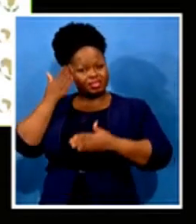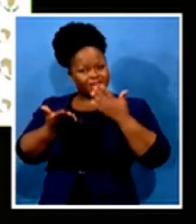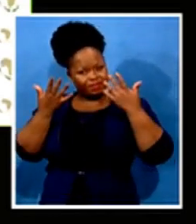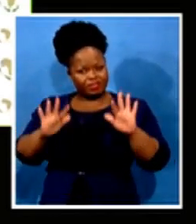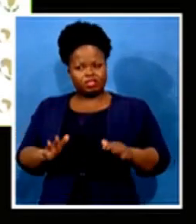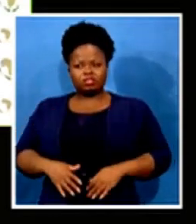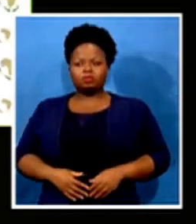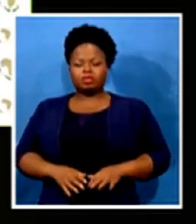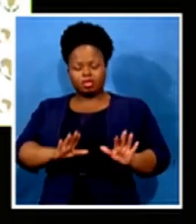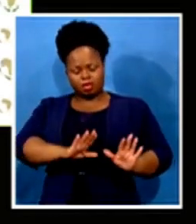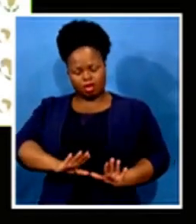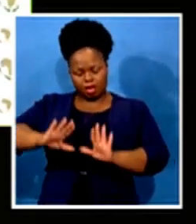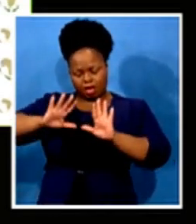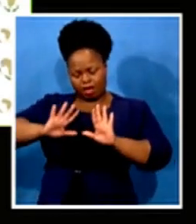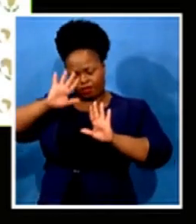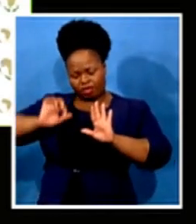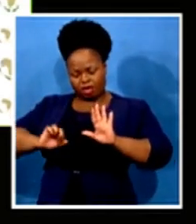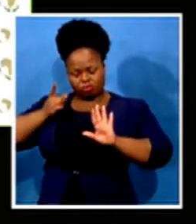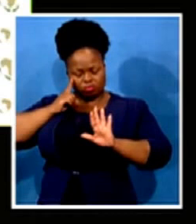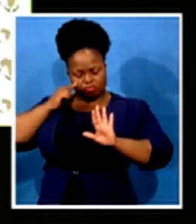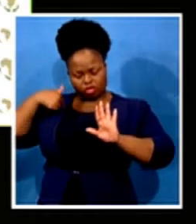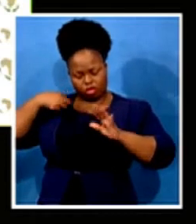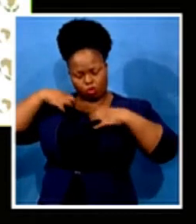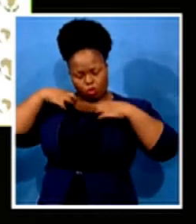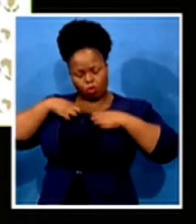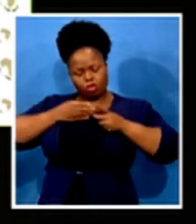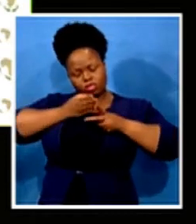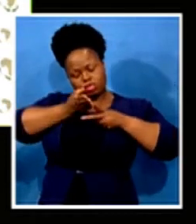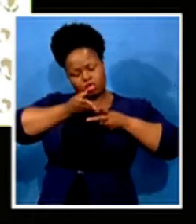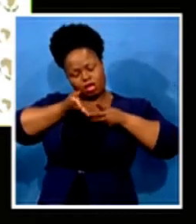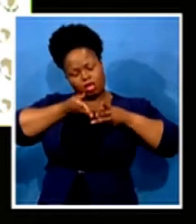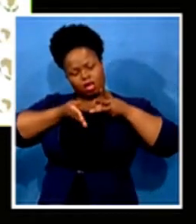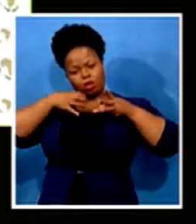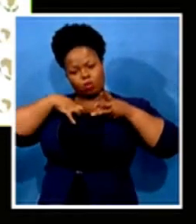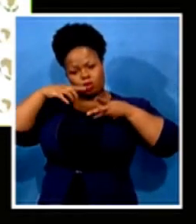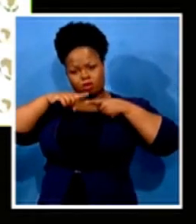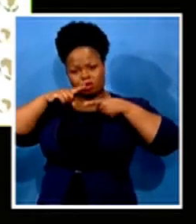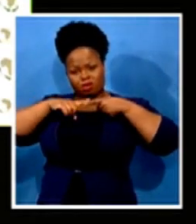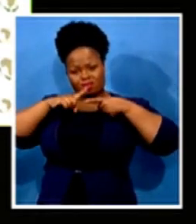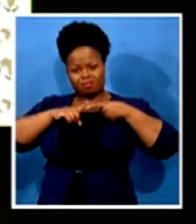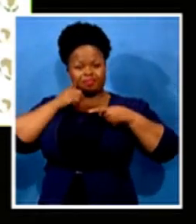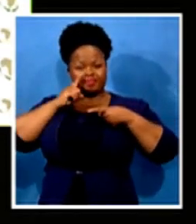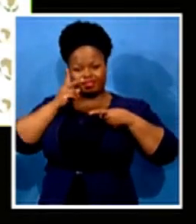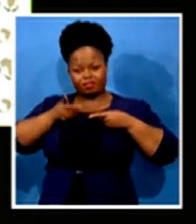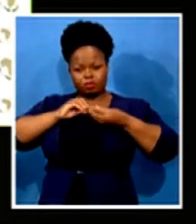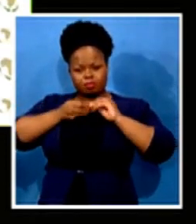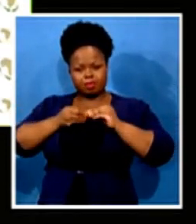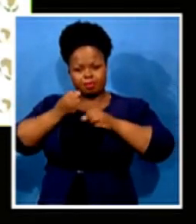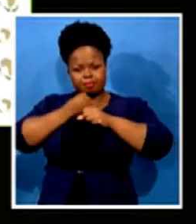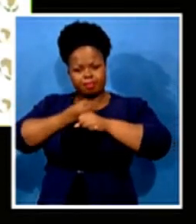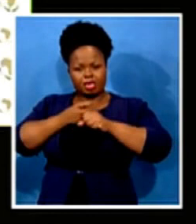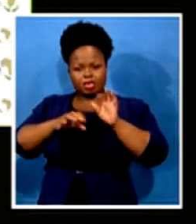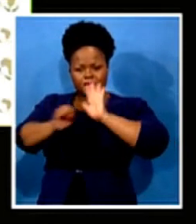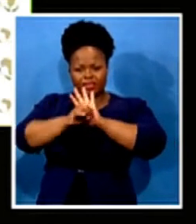health security in 3 dimensions. One, in the area of ability to produce diagnostics. Second, in ability to